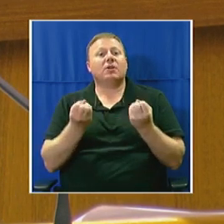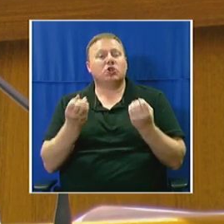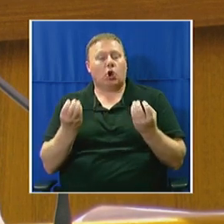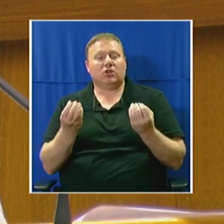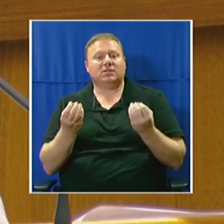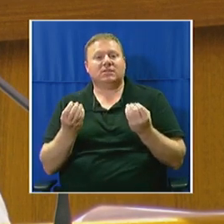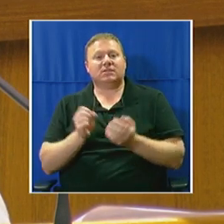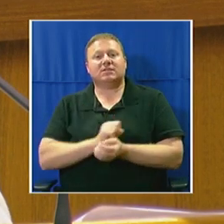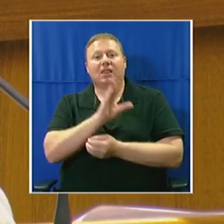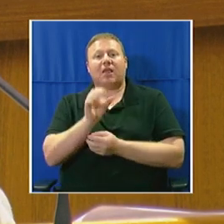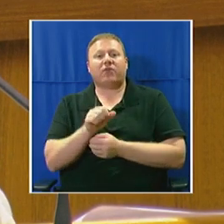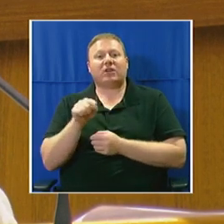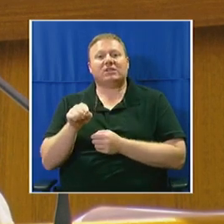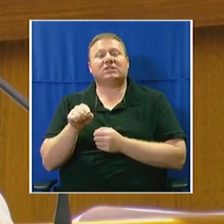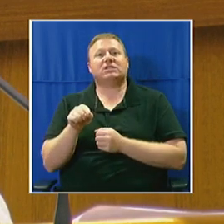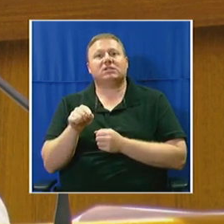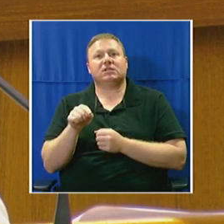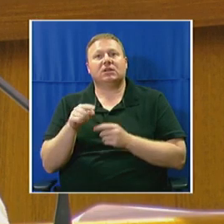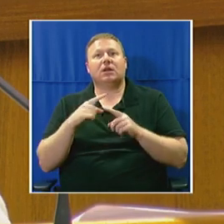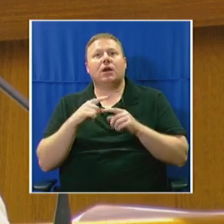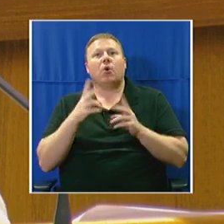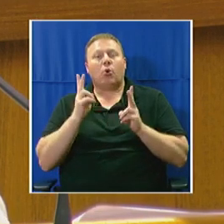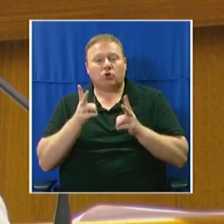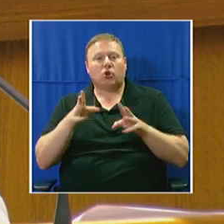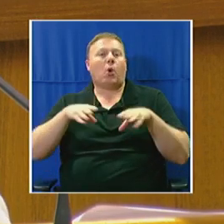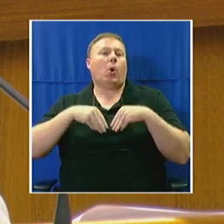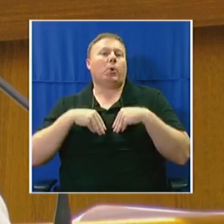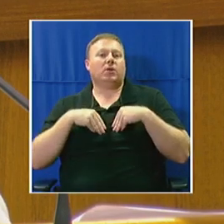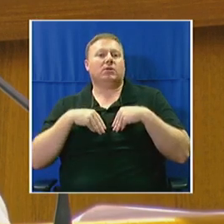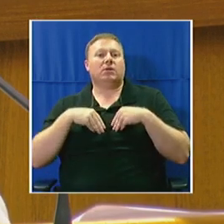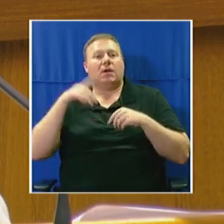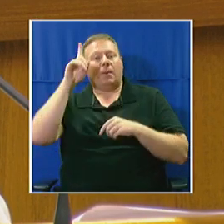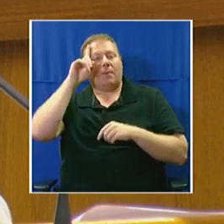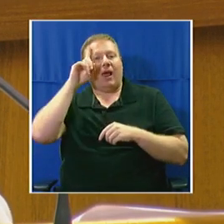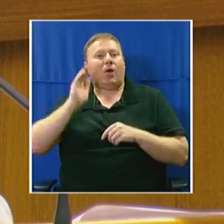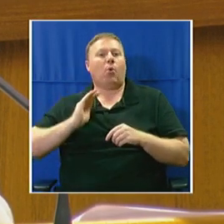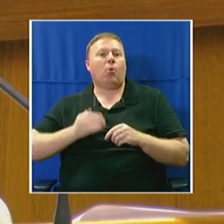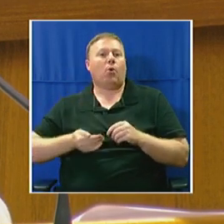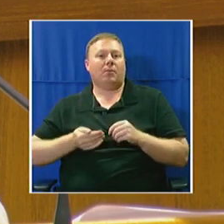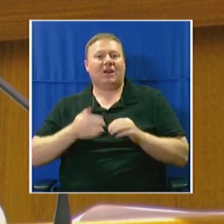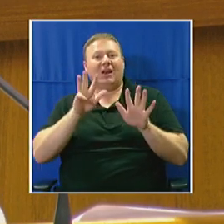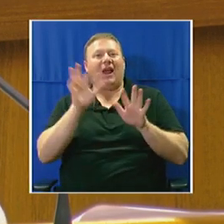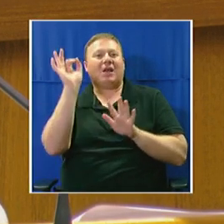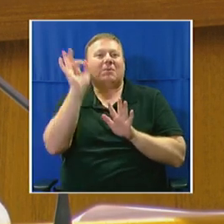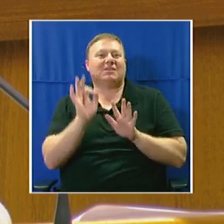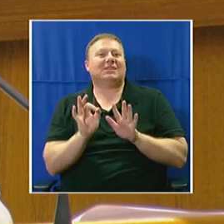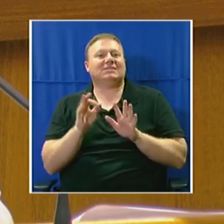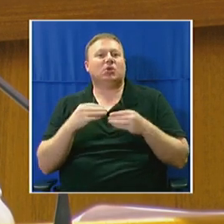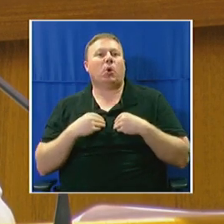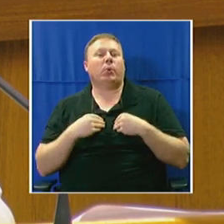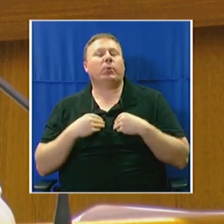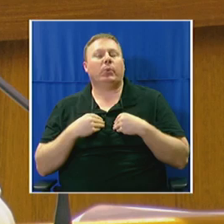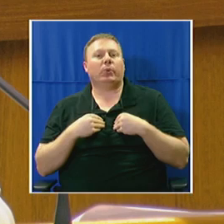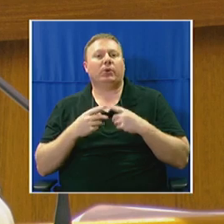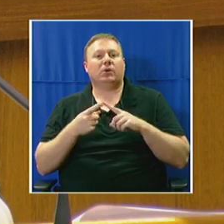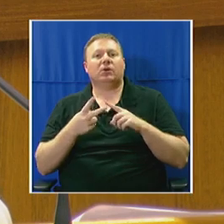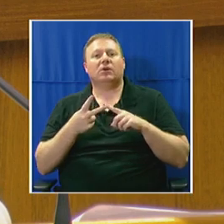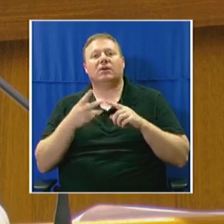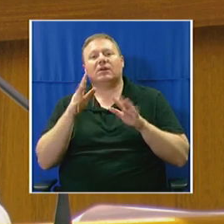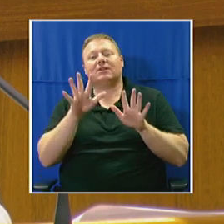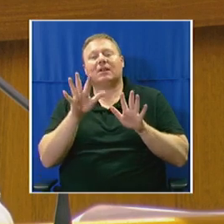country further in terms of ownership black women were sitting at 9% in 2017 and 10.1%